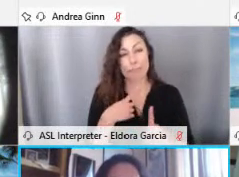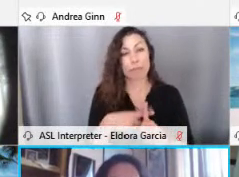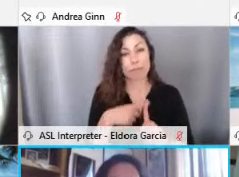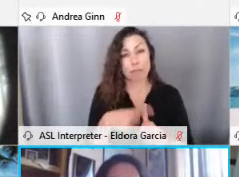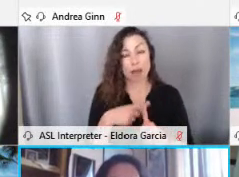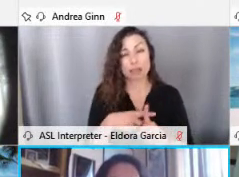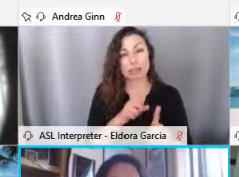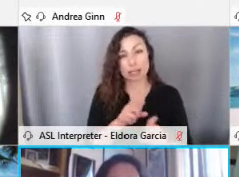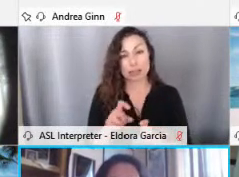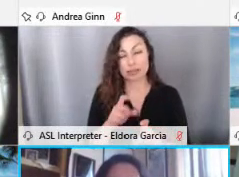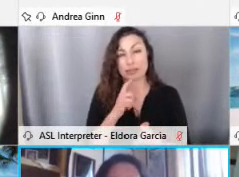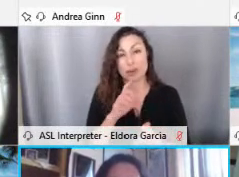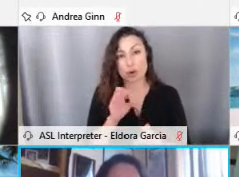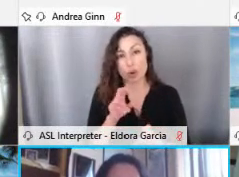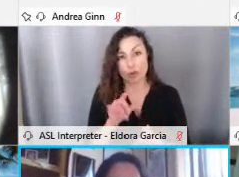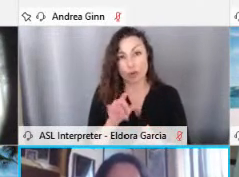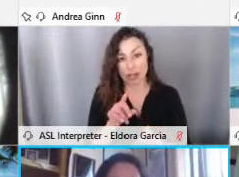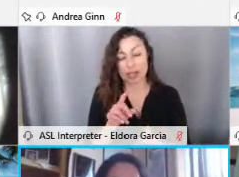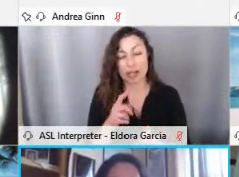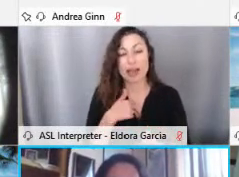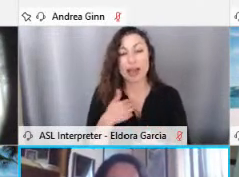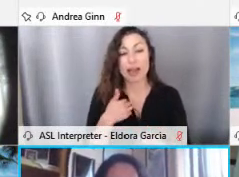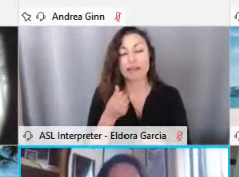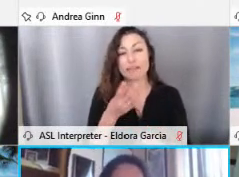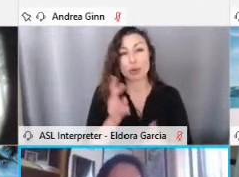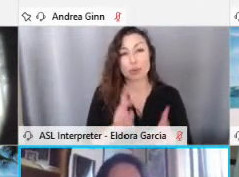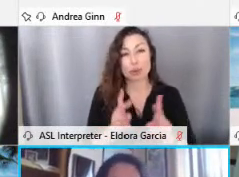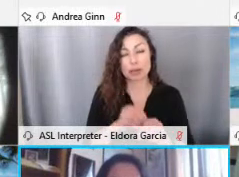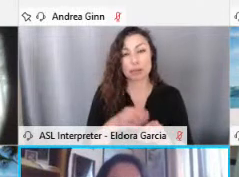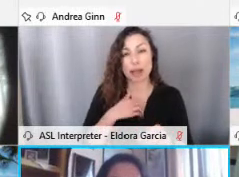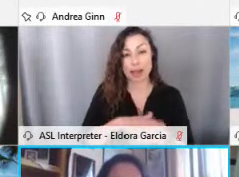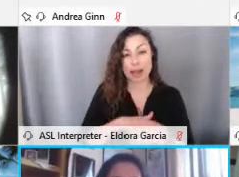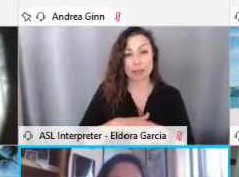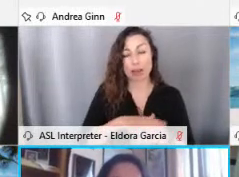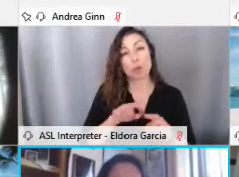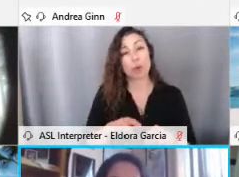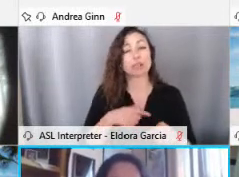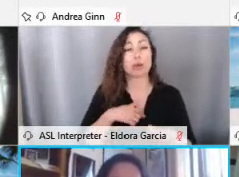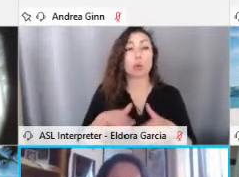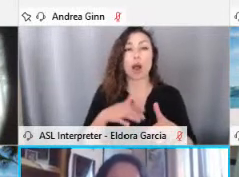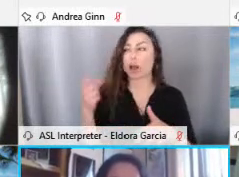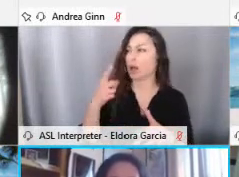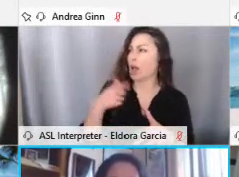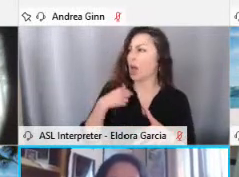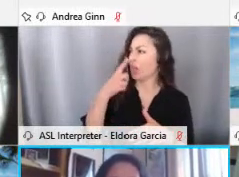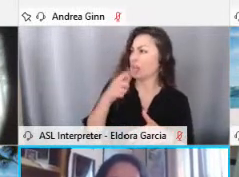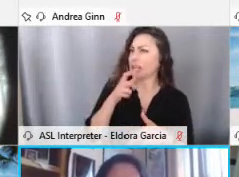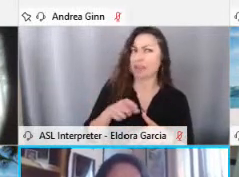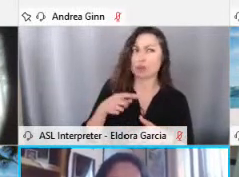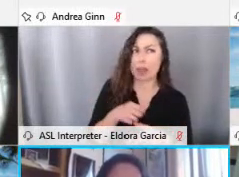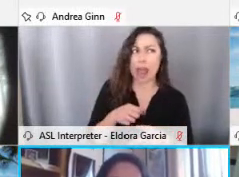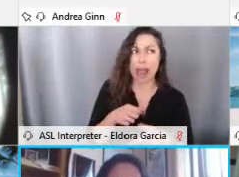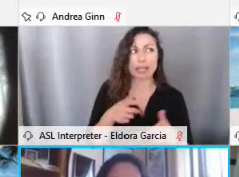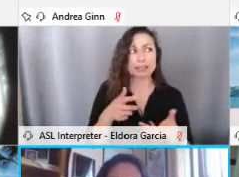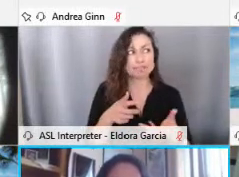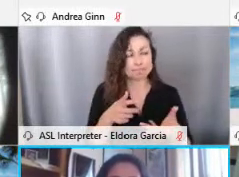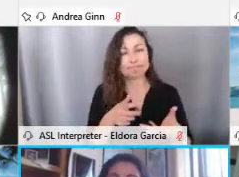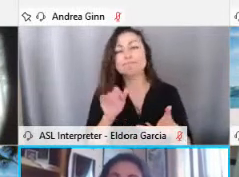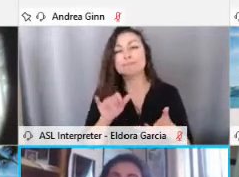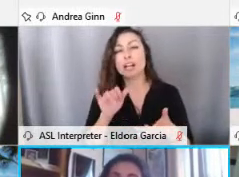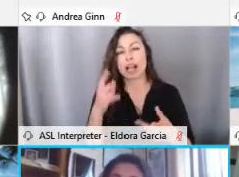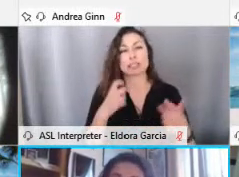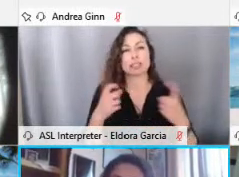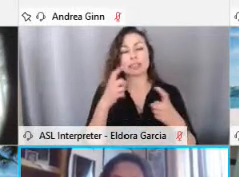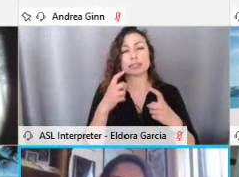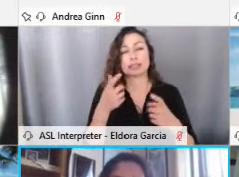positive tested for COVID. So I had a few folks in my neighborhood as I walked that asked, well, I thought we didn't have to pay. So that was the question that was